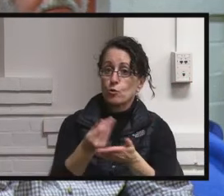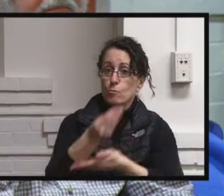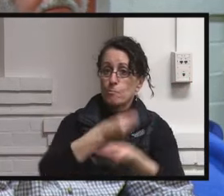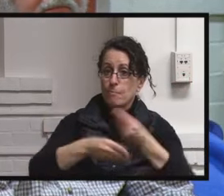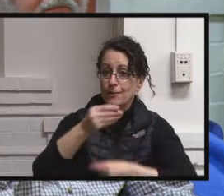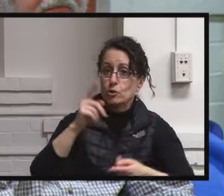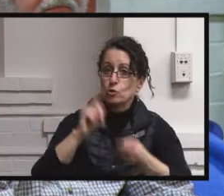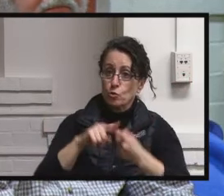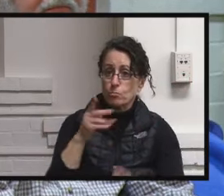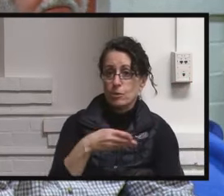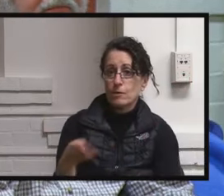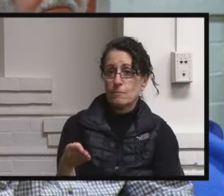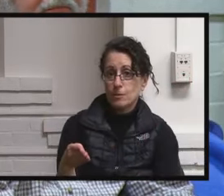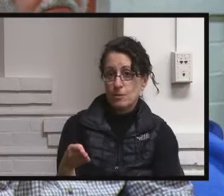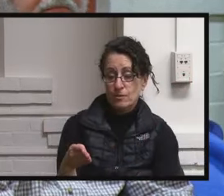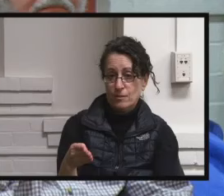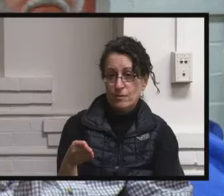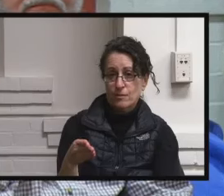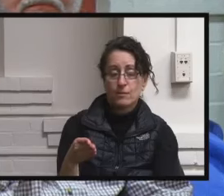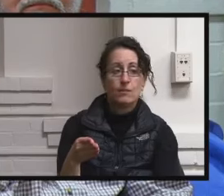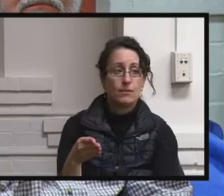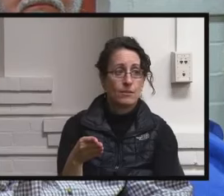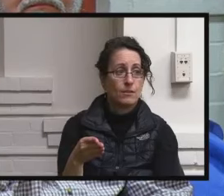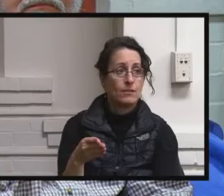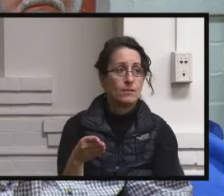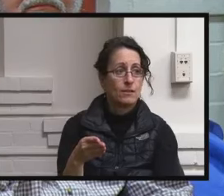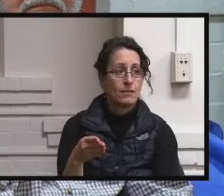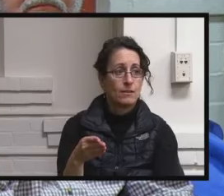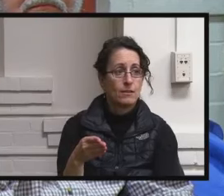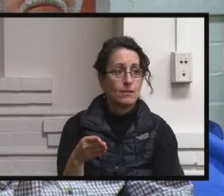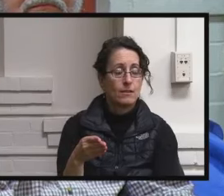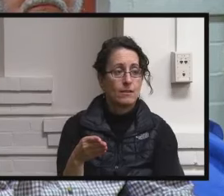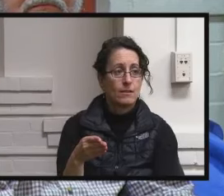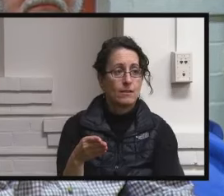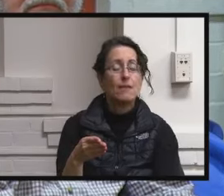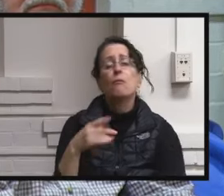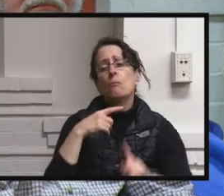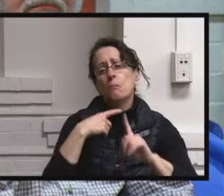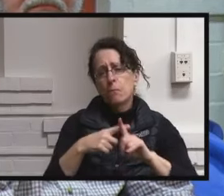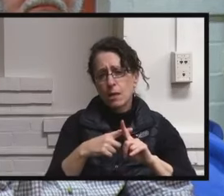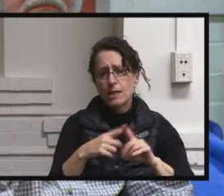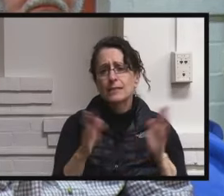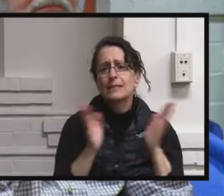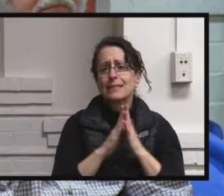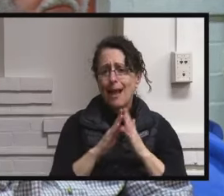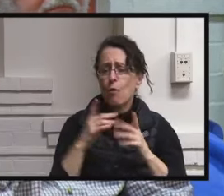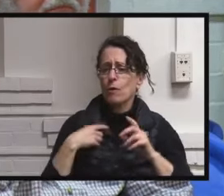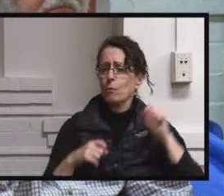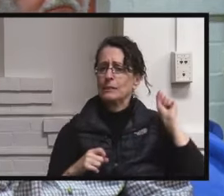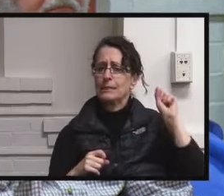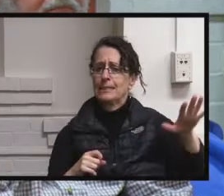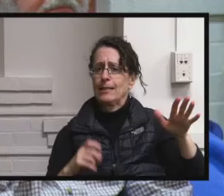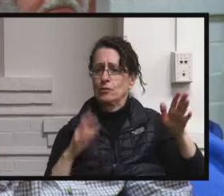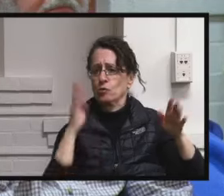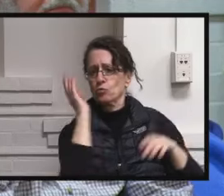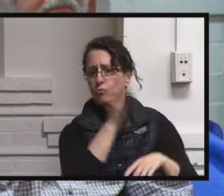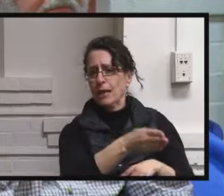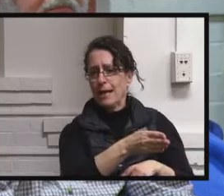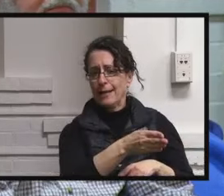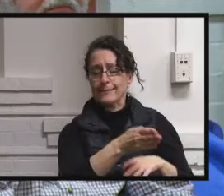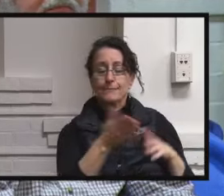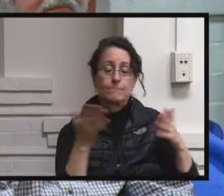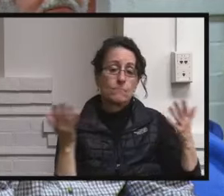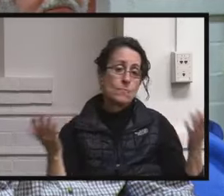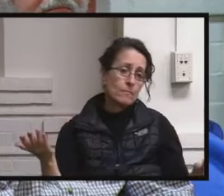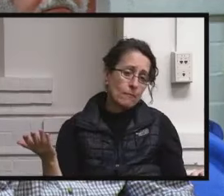their towns, as well as towns would get a copy of the proposed budget. So I think it was just